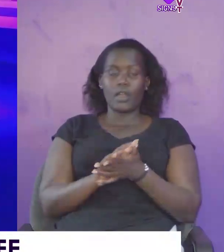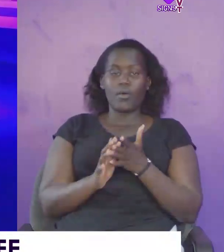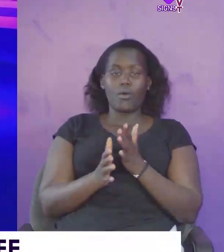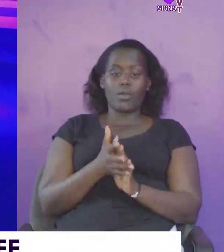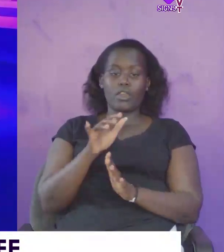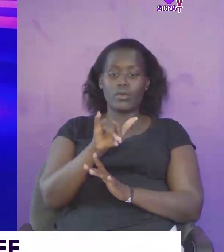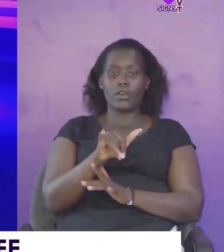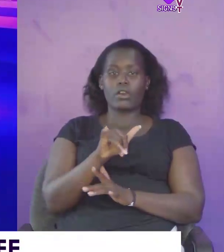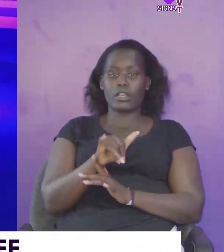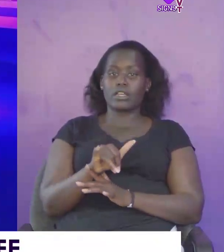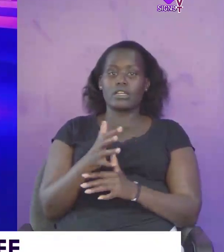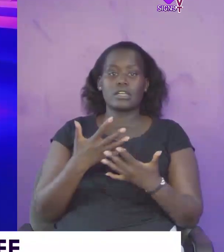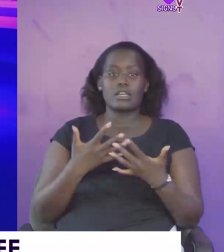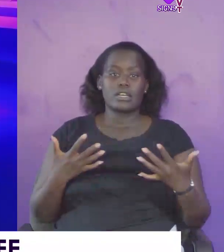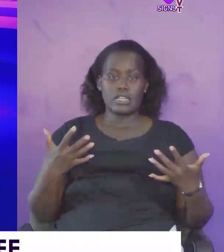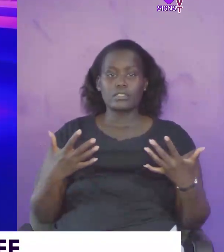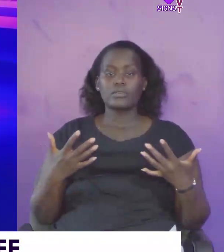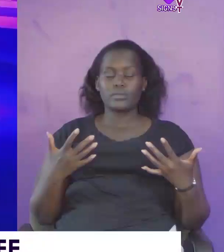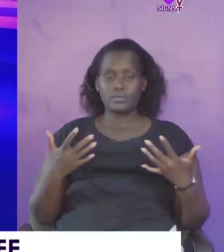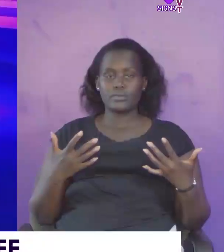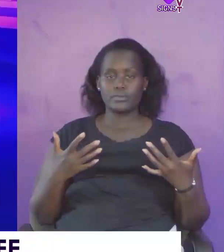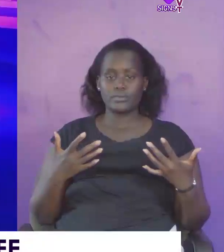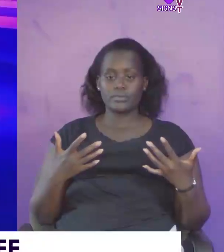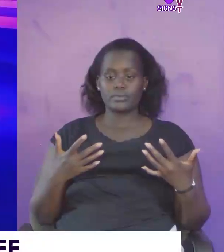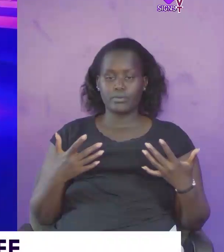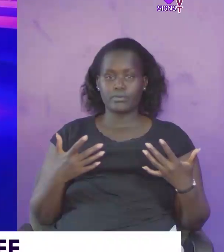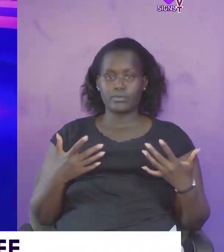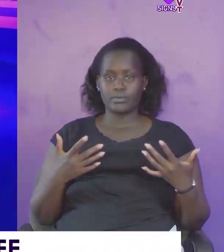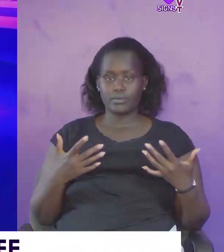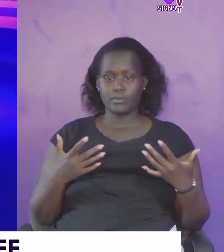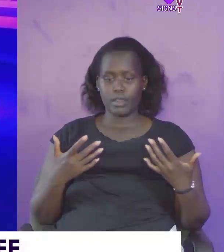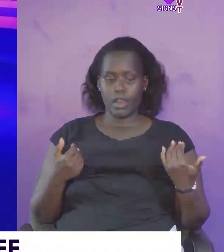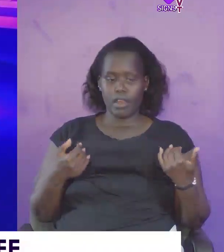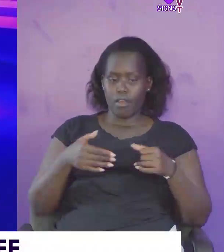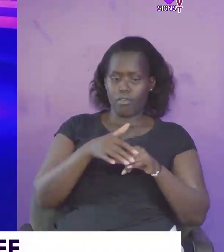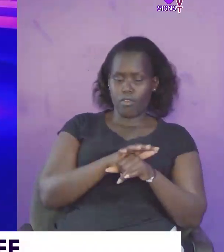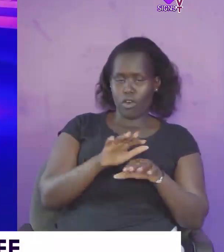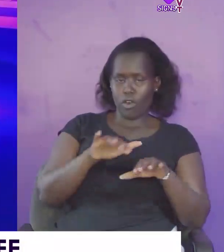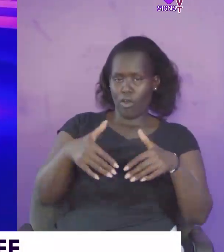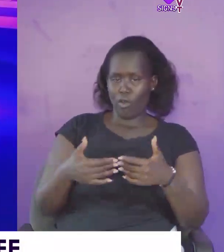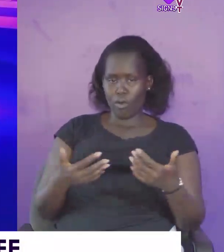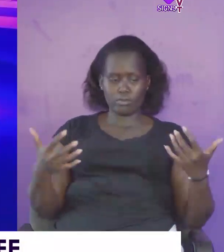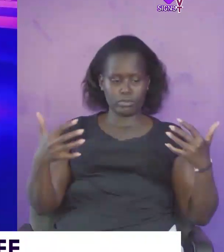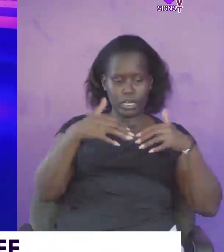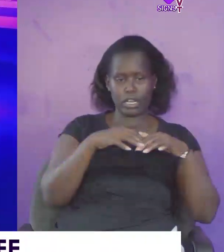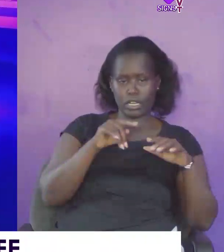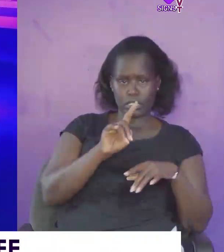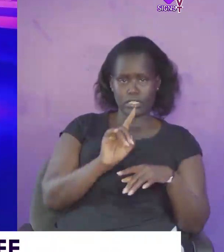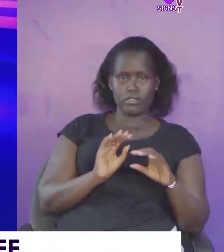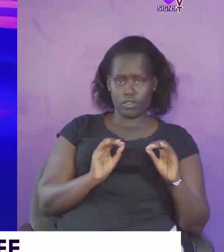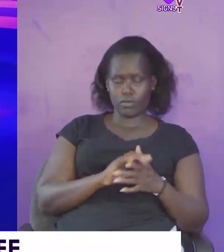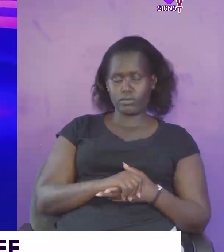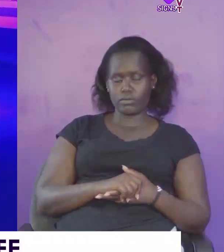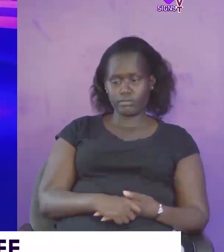money or that material muscle, Yeah. there'll not be that food or even that gathering itself. Oh, but So I at think least up country, someone